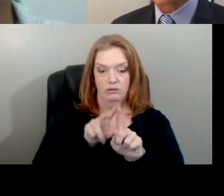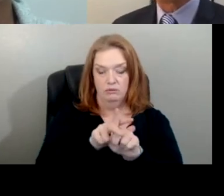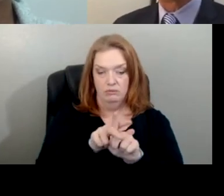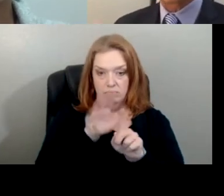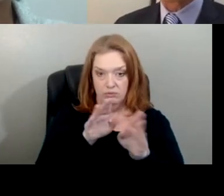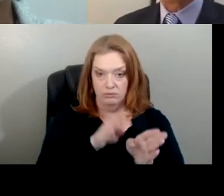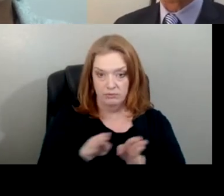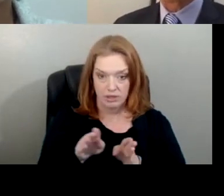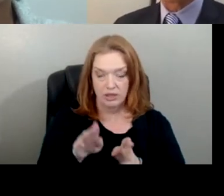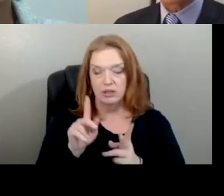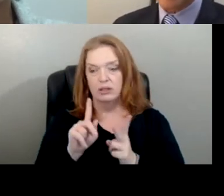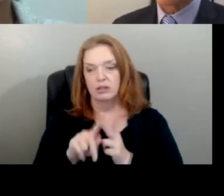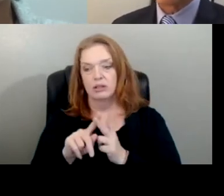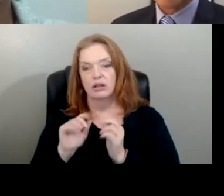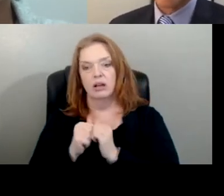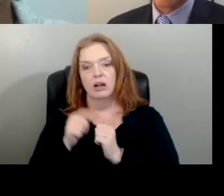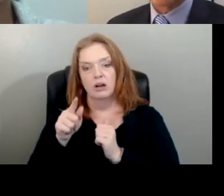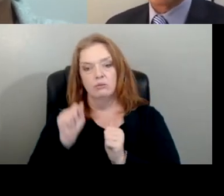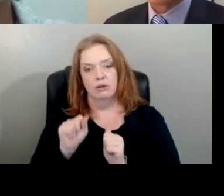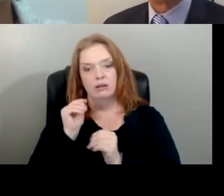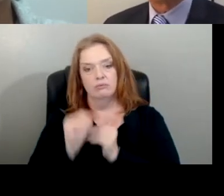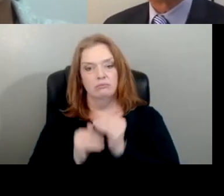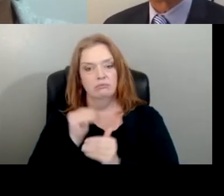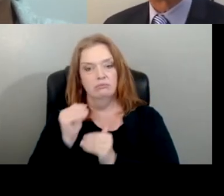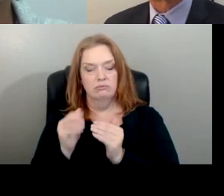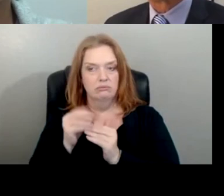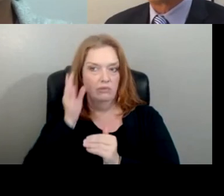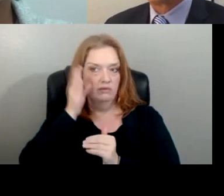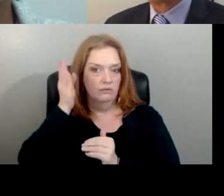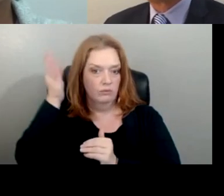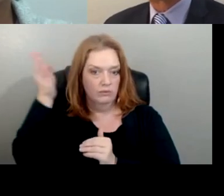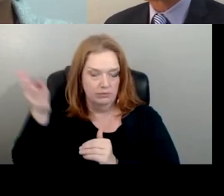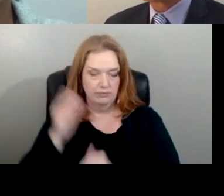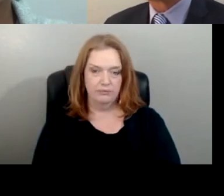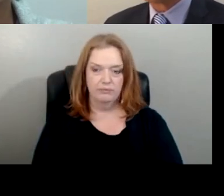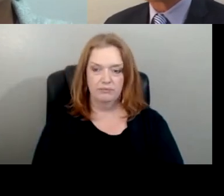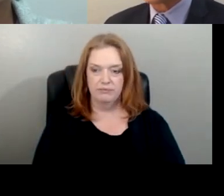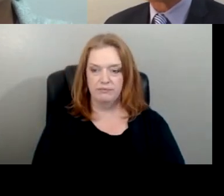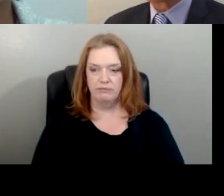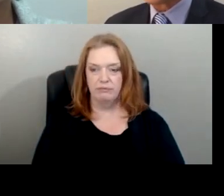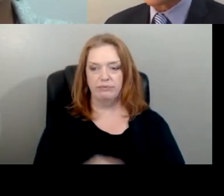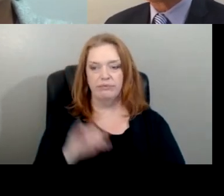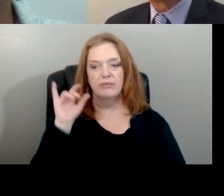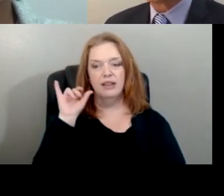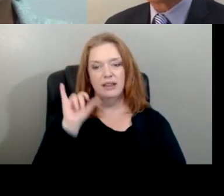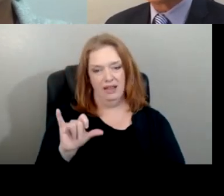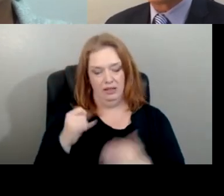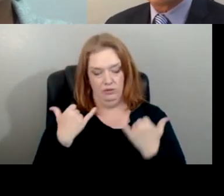but how you can carry these out in the future. So that's kind of where we are right